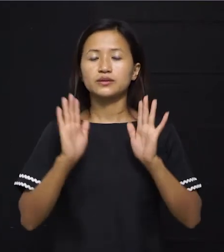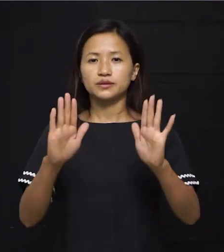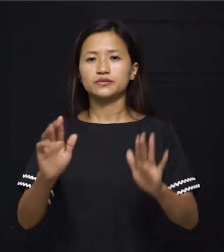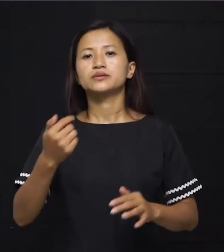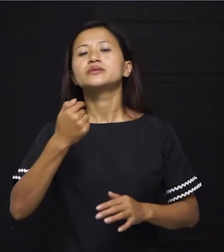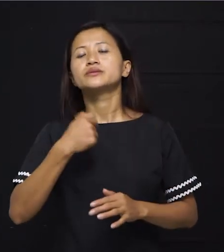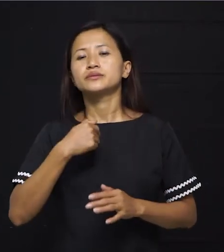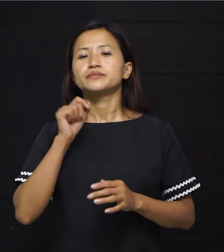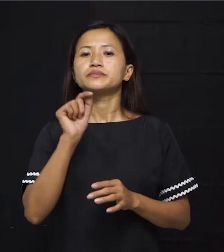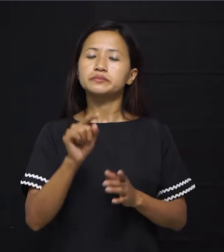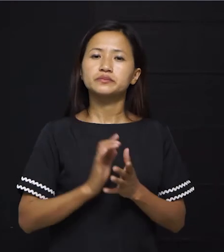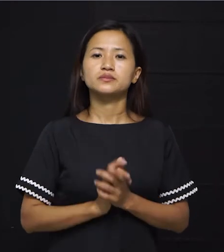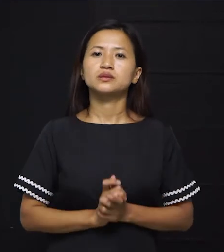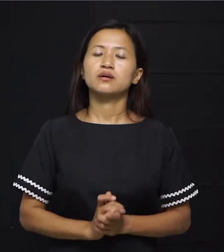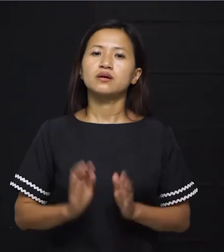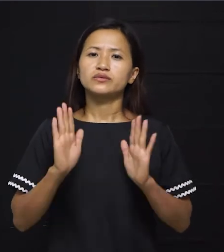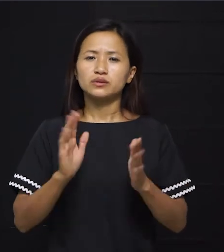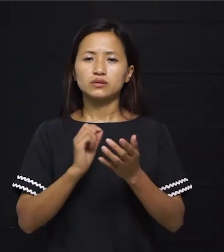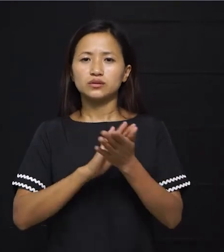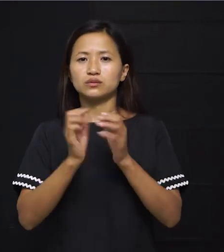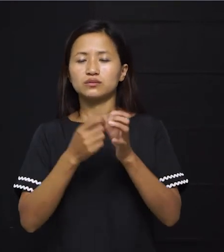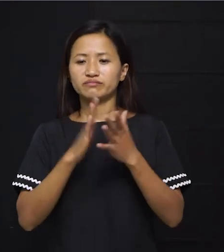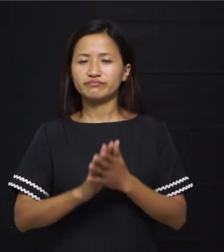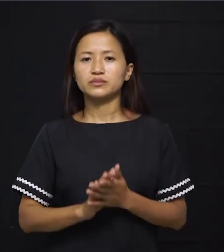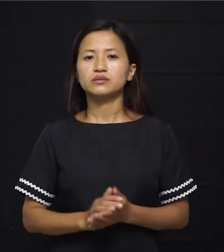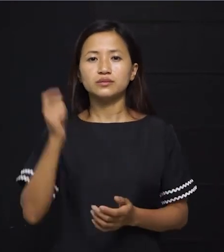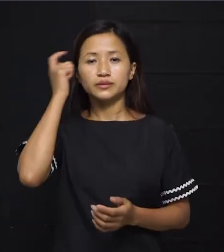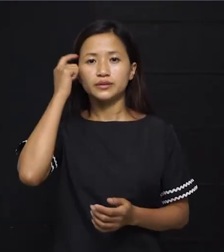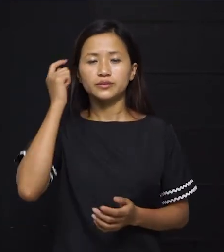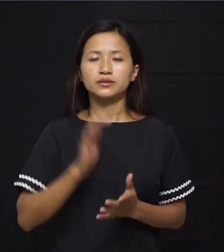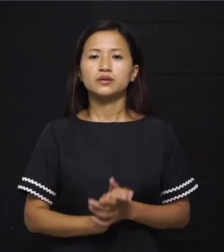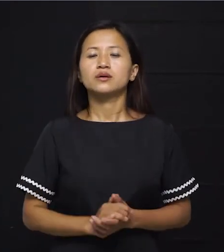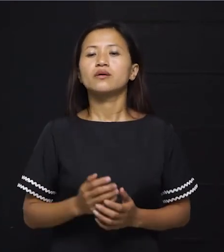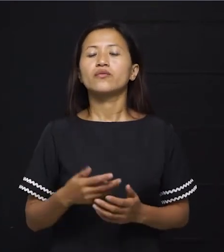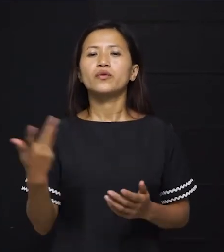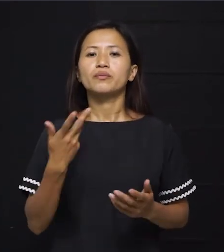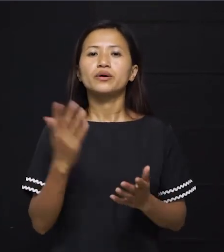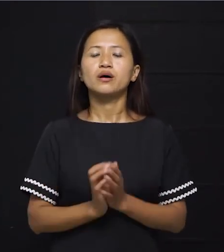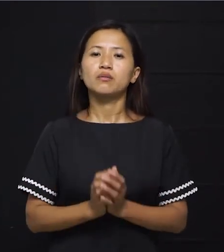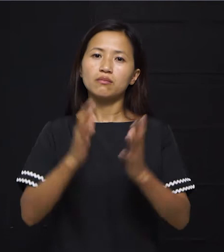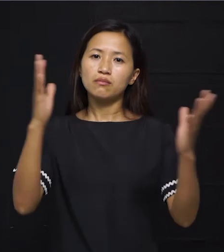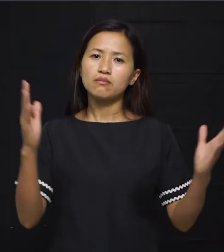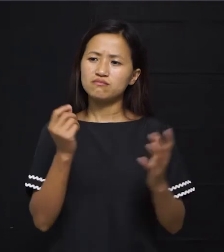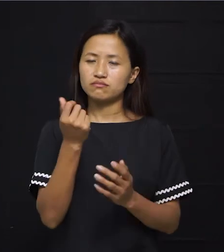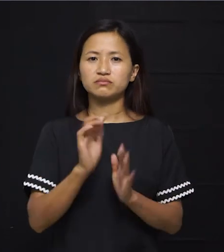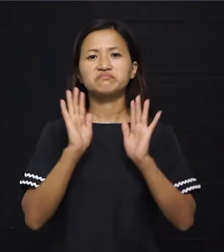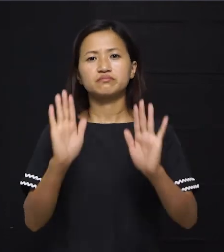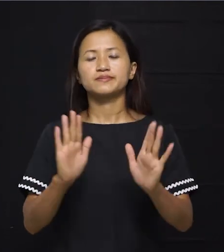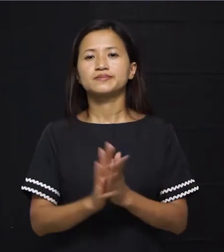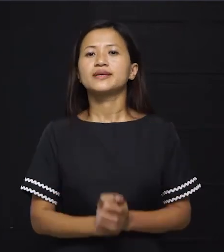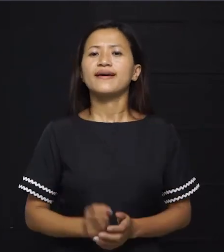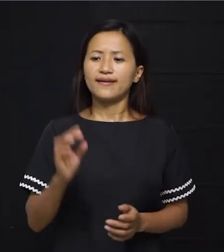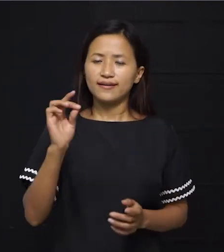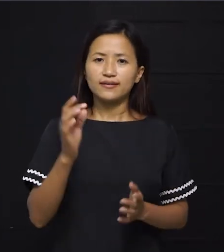you. If you are an honest and right-thinking man, they will respect you. No matter how much amount of money you have in